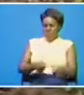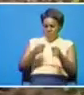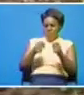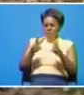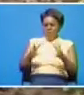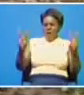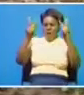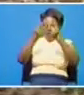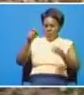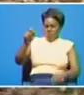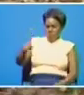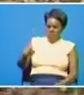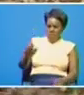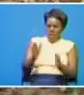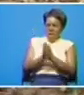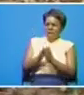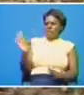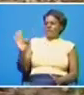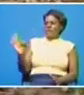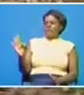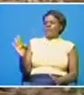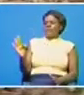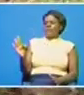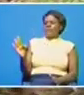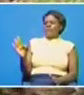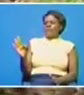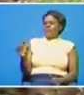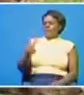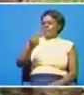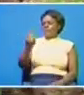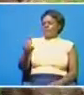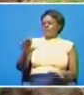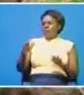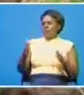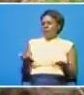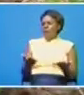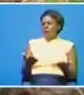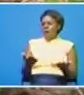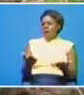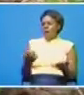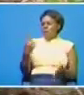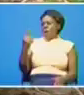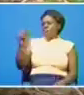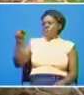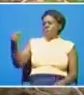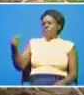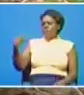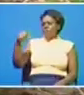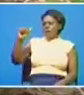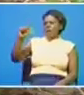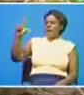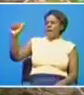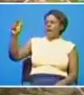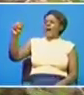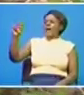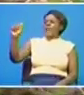high-value certified seeds and fertilizers for Burangi, raising questions about the highly praised 1 million acre Galana Kulalu